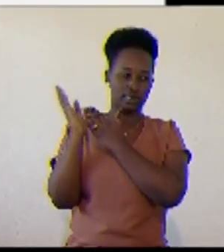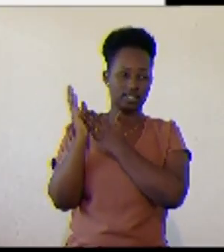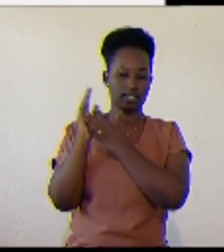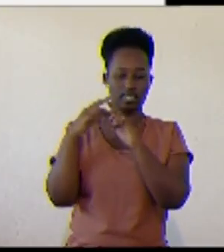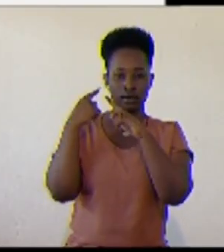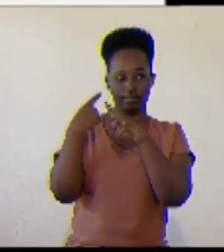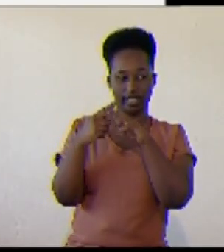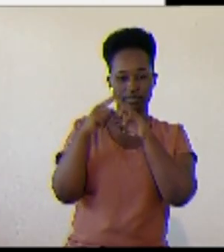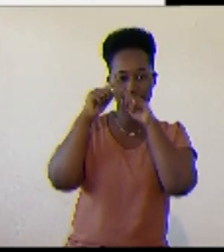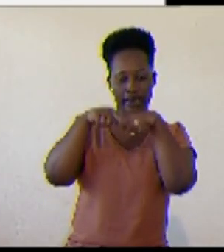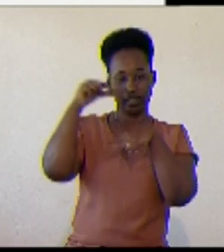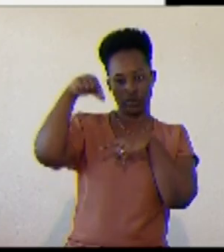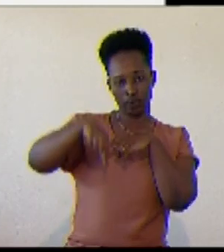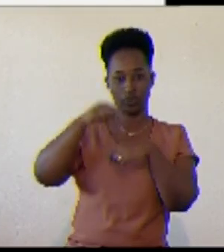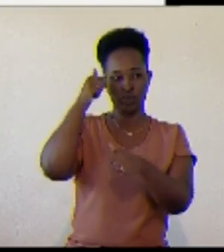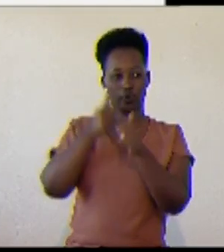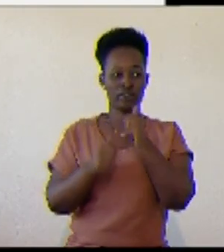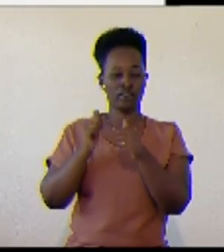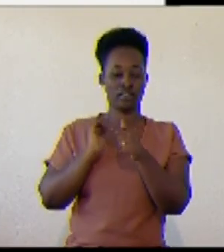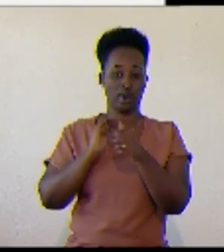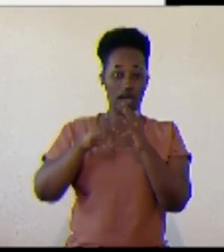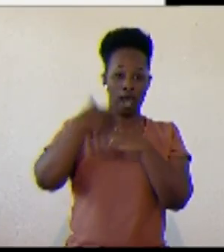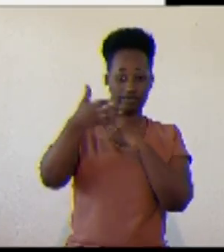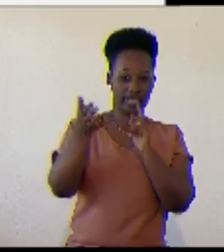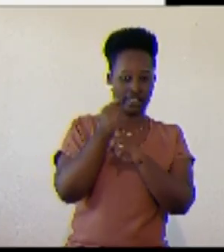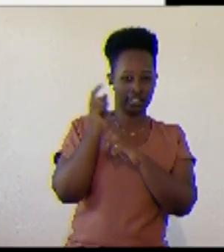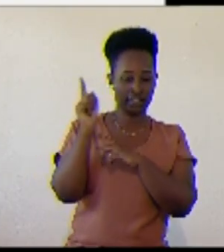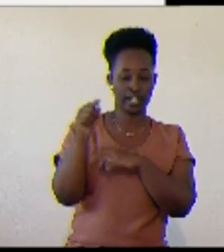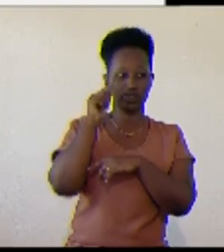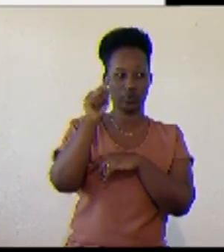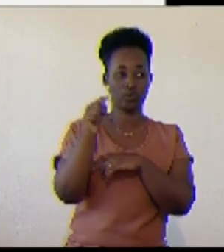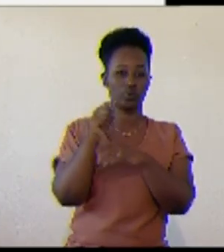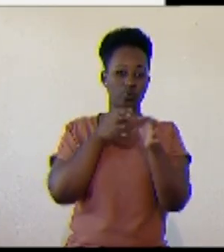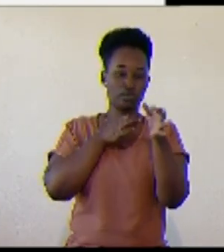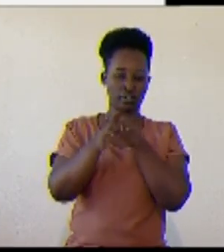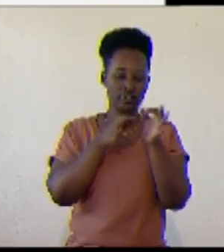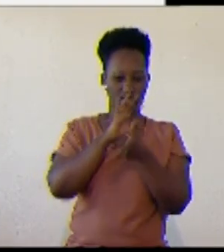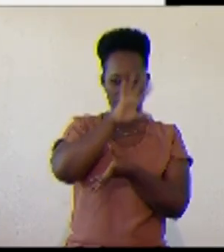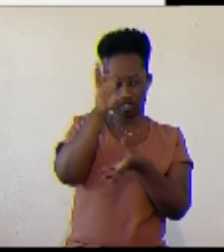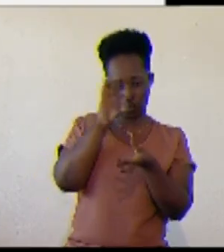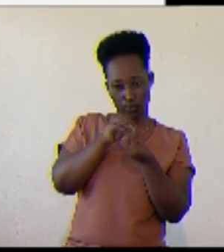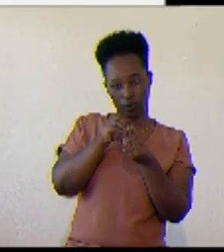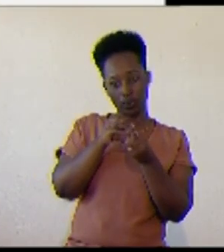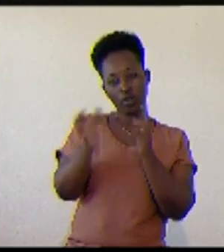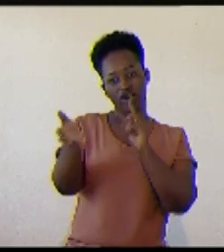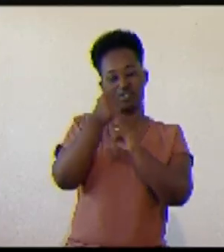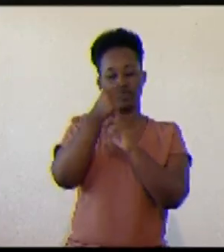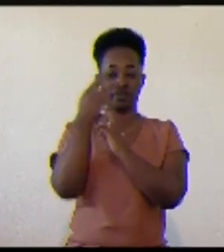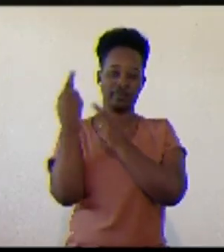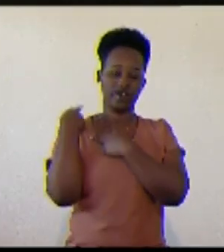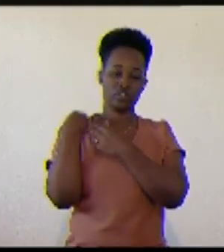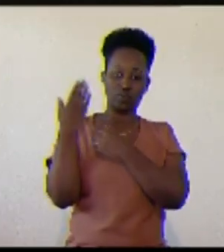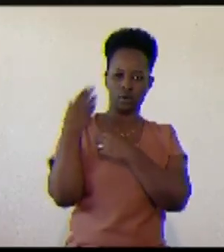You multiply by Q, which is output. After getting that, you differentiate the total revenue function with